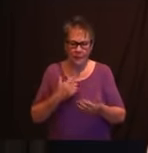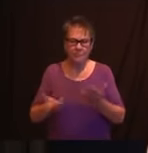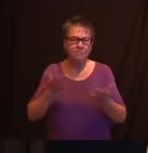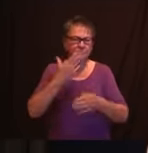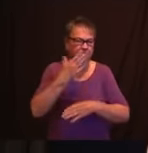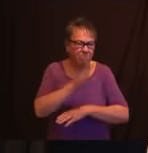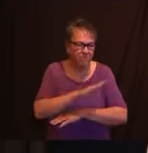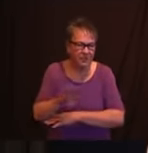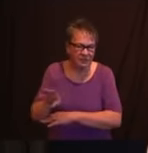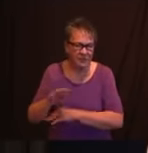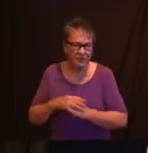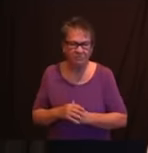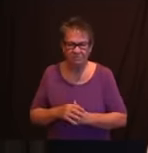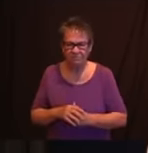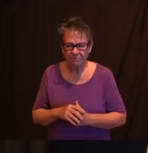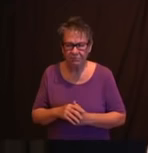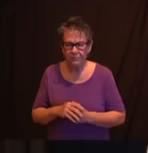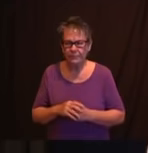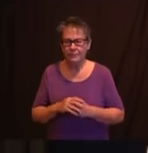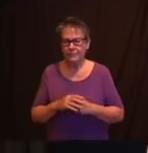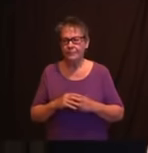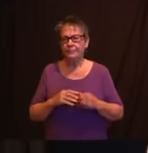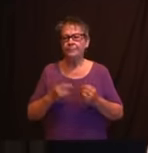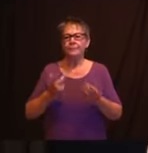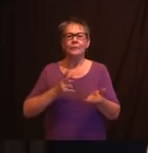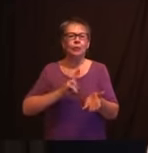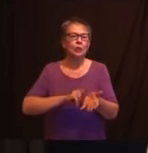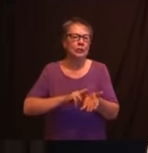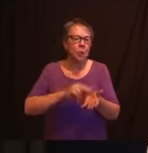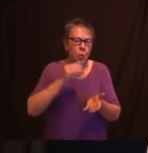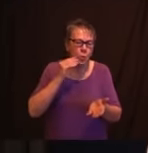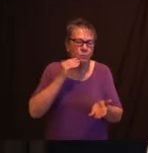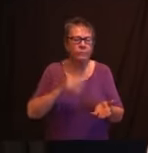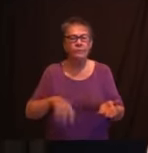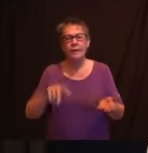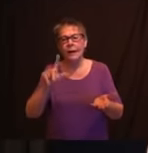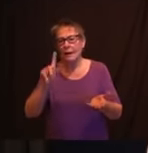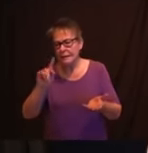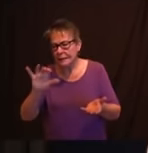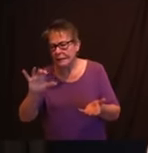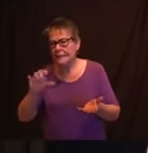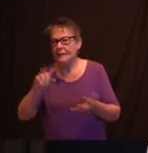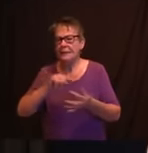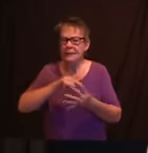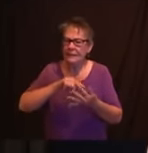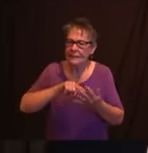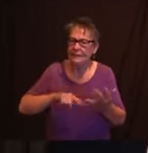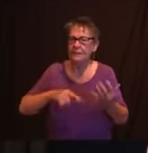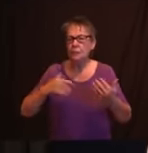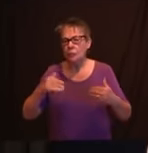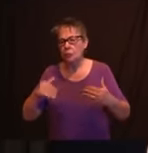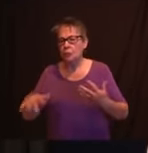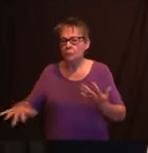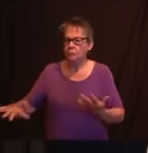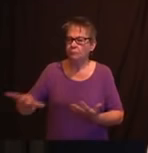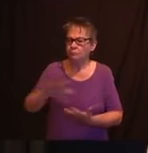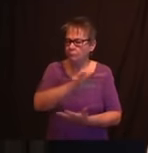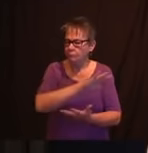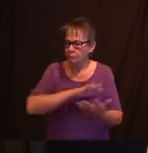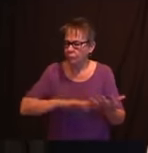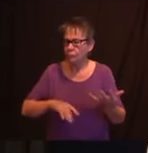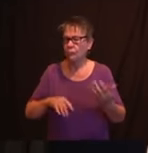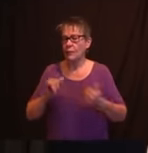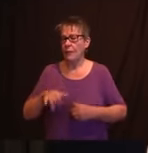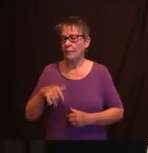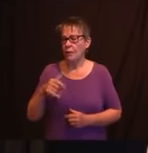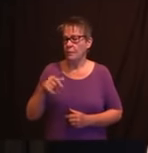we represent in New Jersey and the 450,000 healthcare workers of 1199 SEIU nationwide,